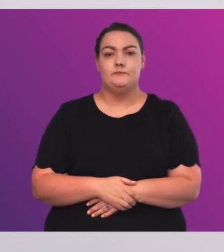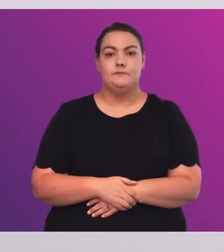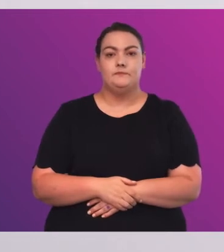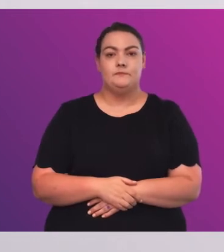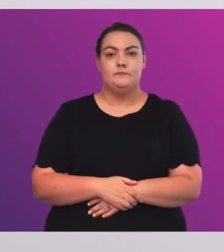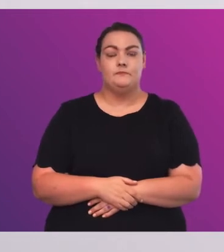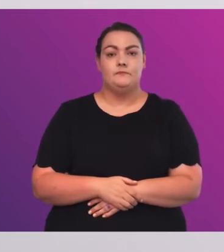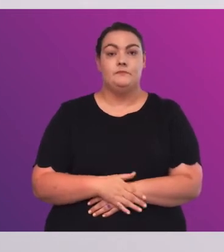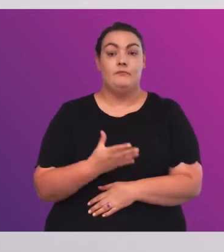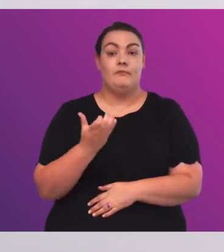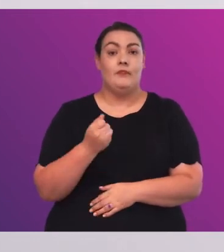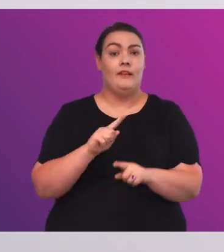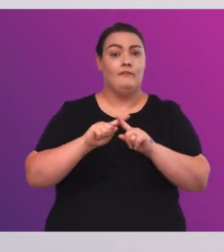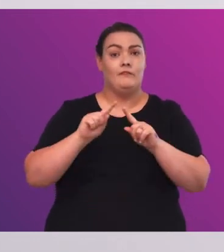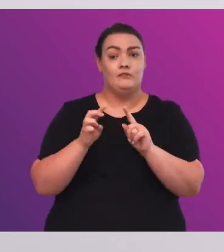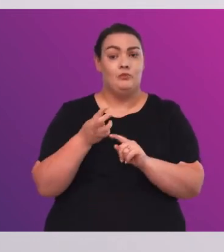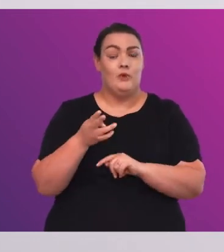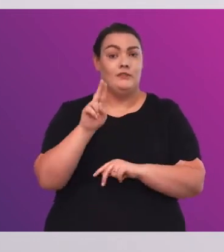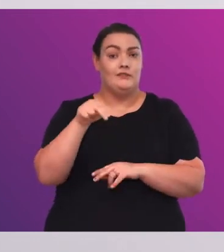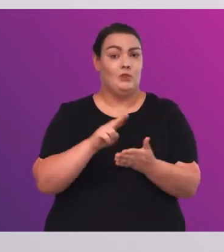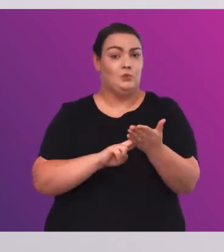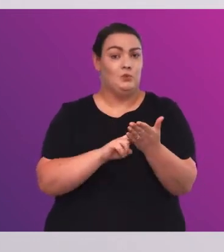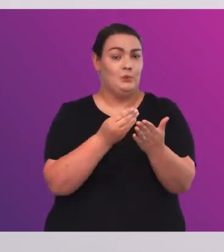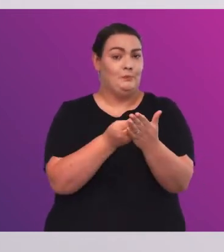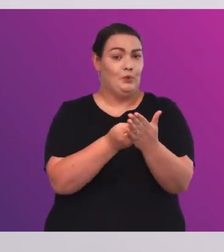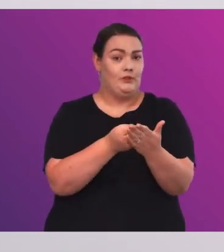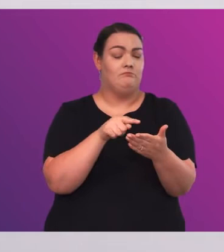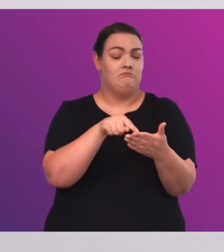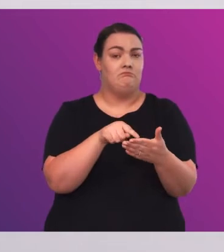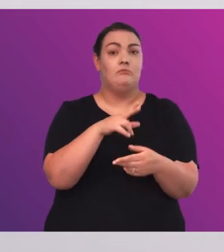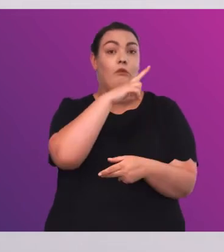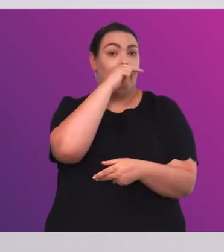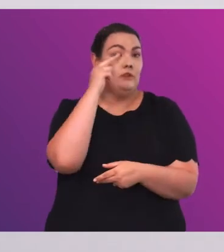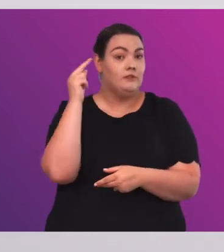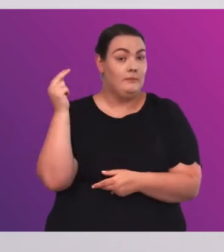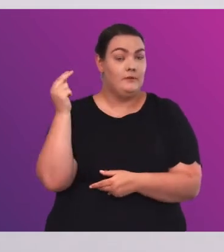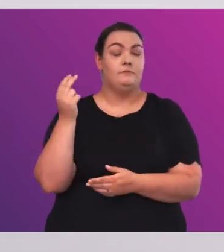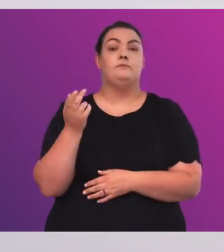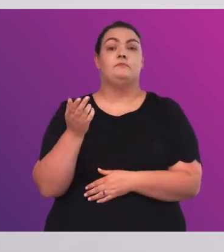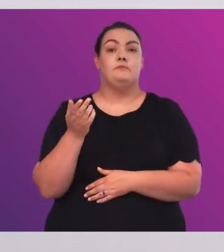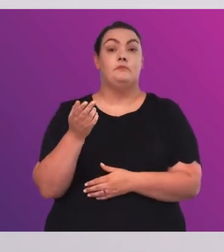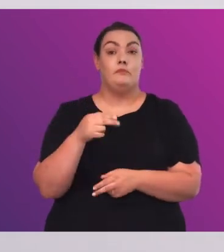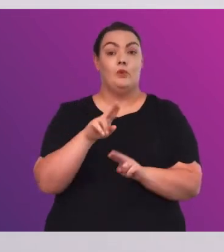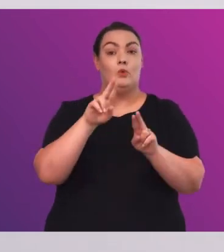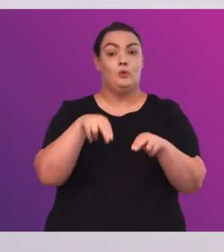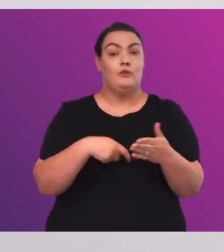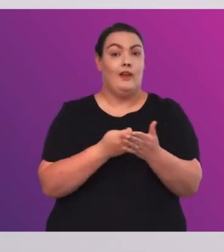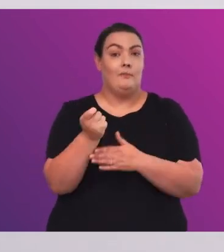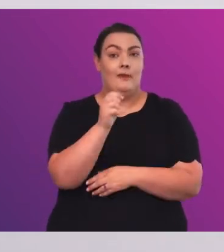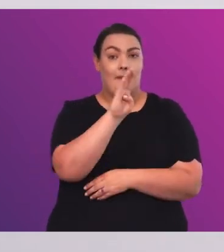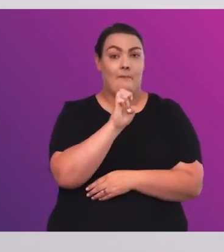There are a number of ways you can use the money in your current account. For example, you will be able to pay